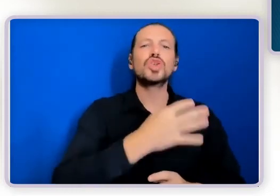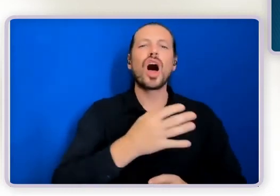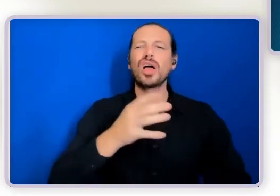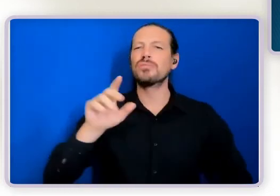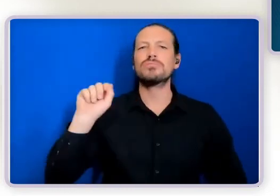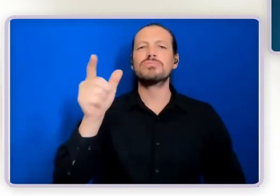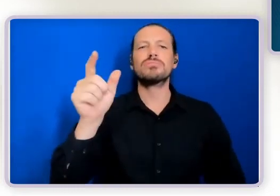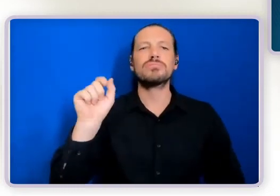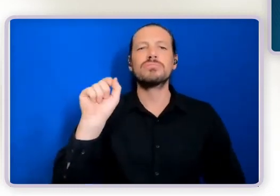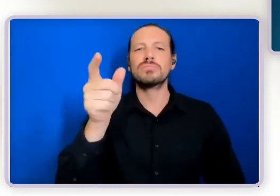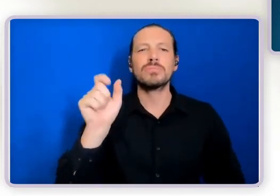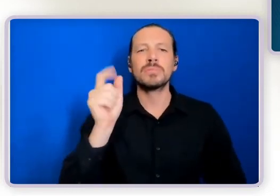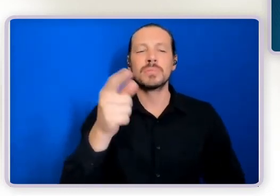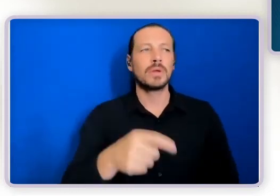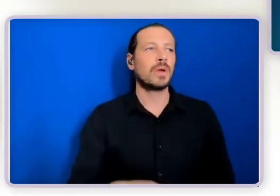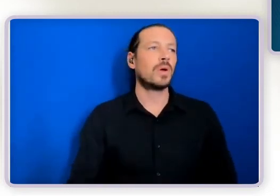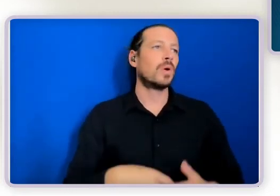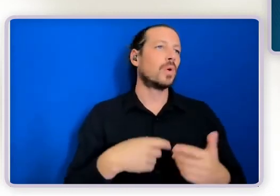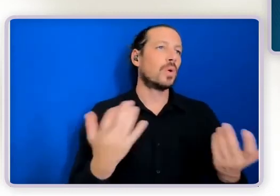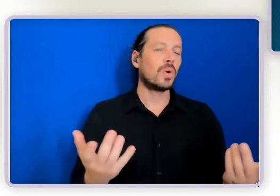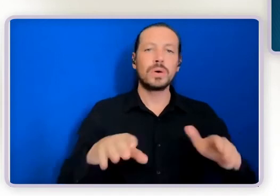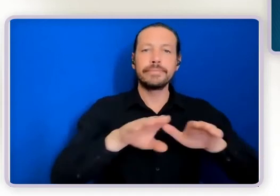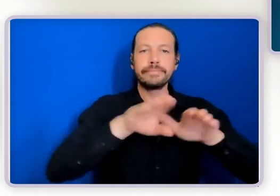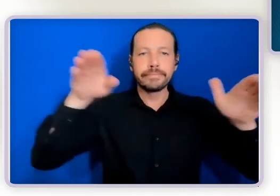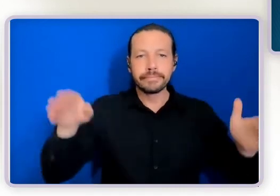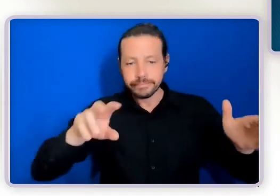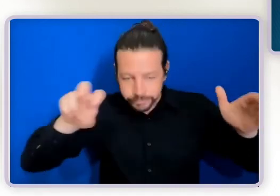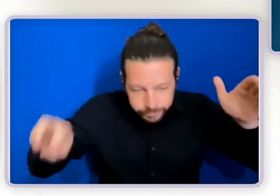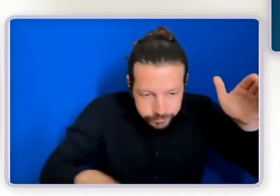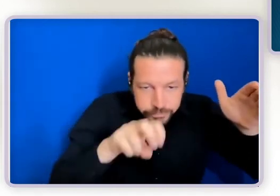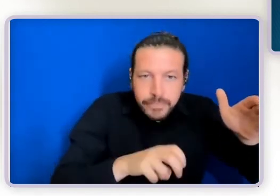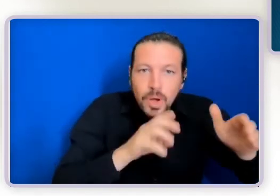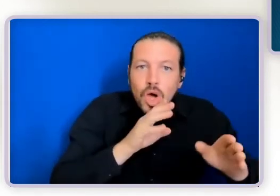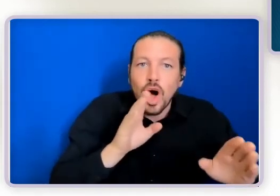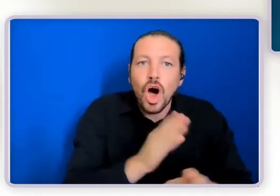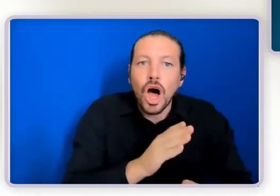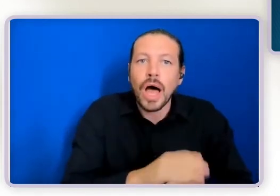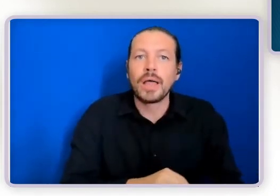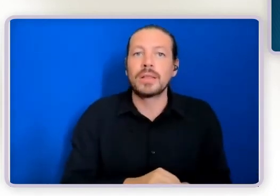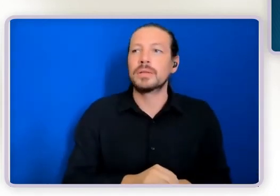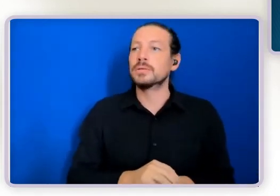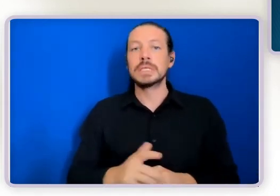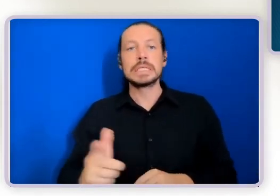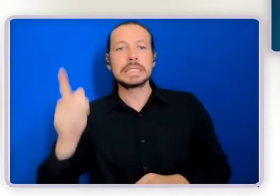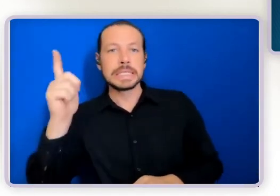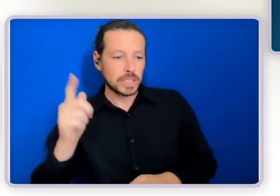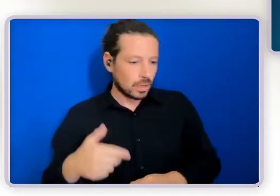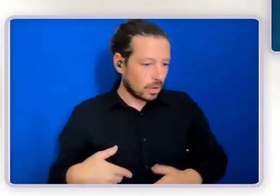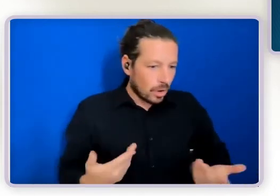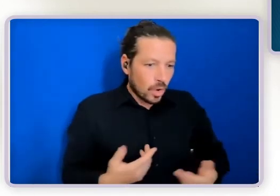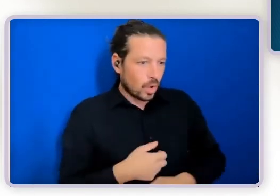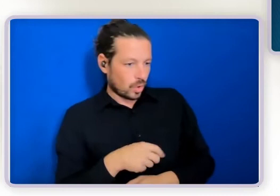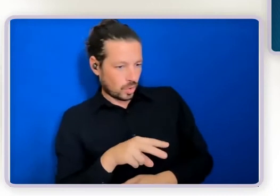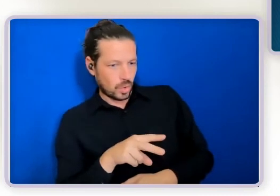or hiding under a desk, and a staff member might say, well, they could have tipped the desk over, which would have